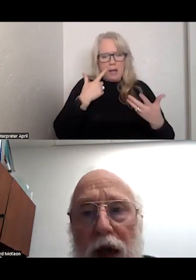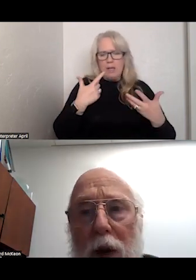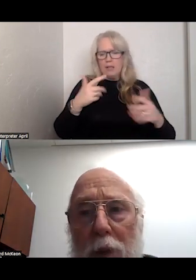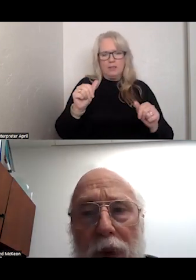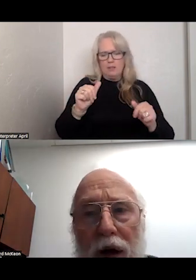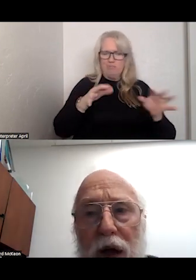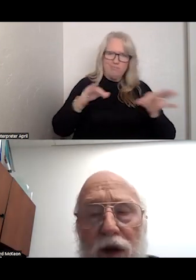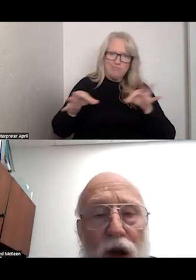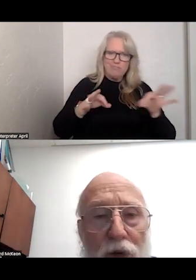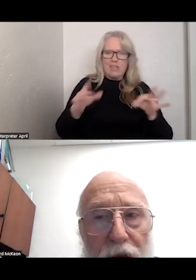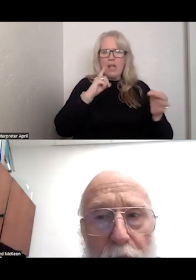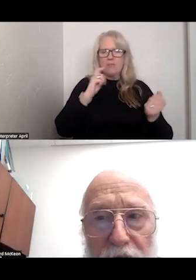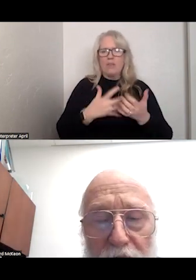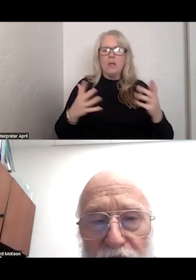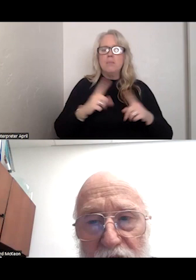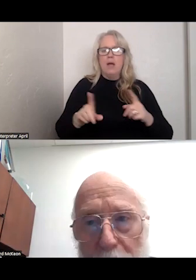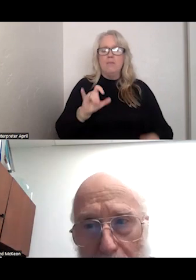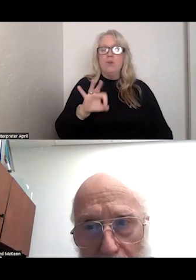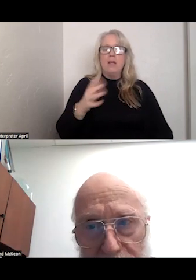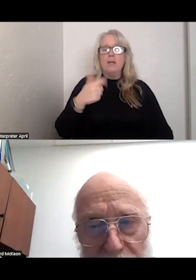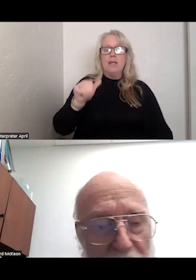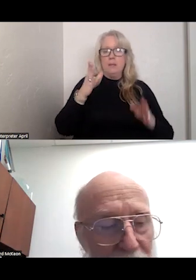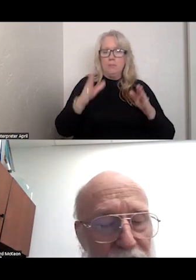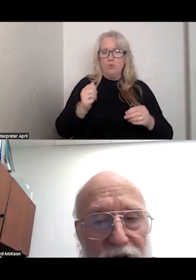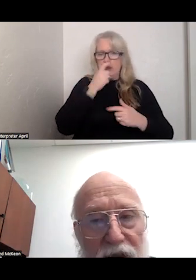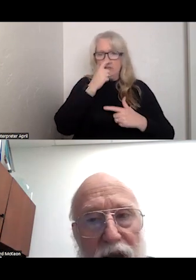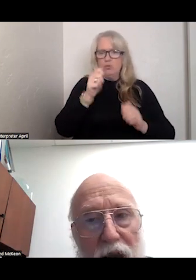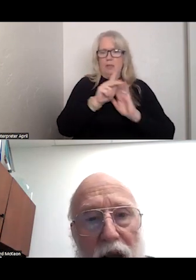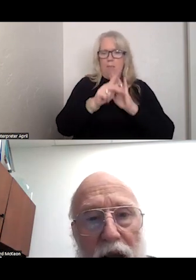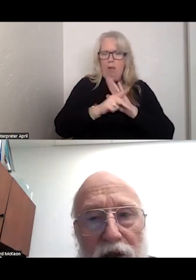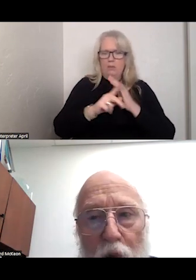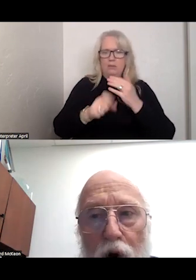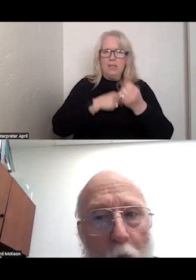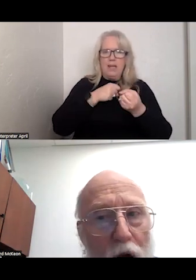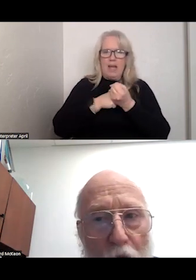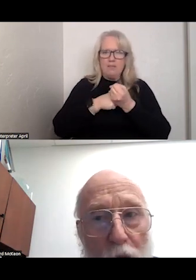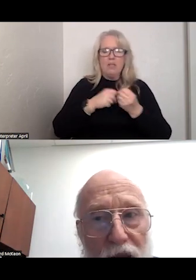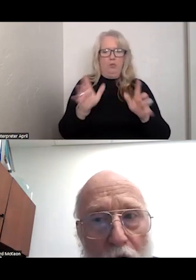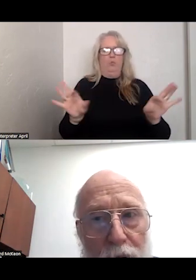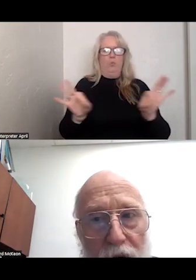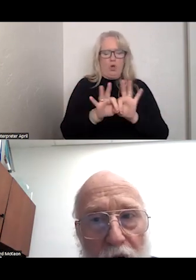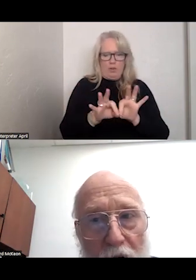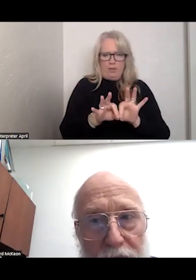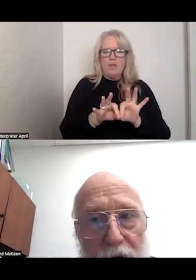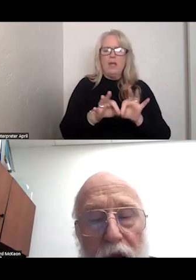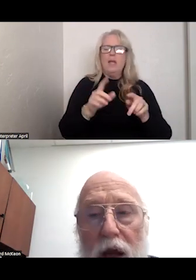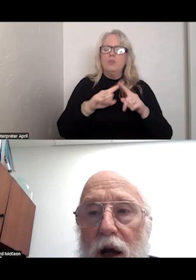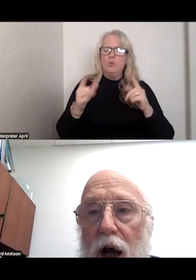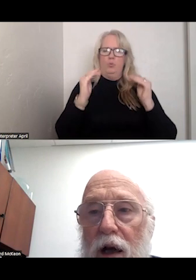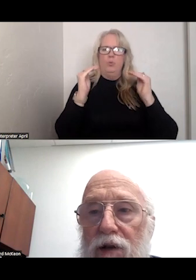it, but for anybody interested in policy and advocacy, it's worthwhile going line by